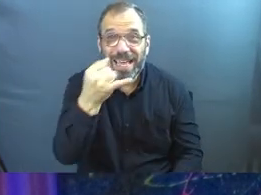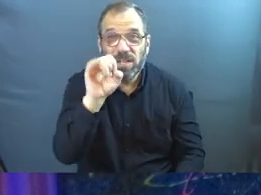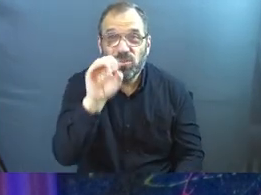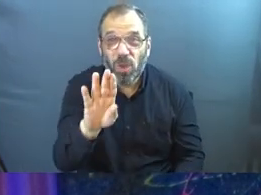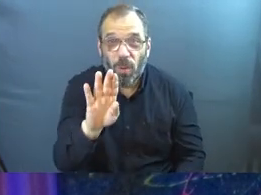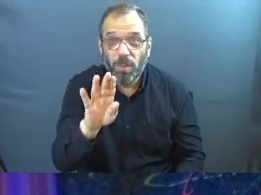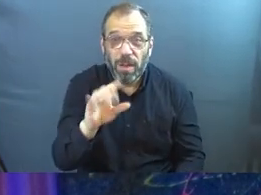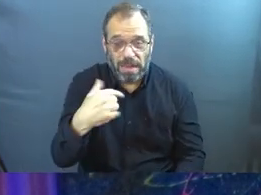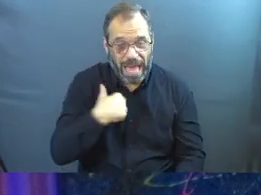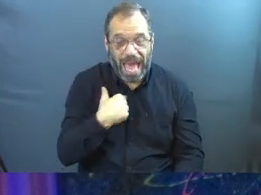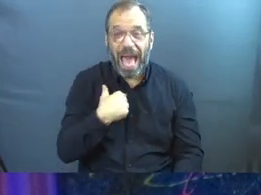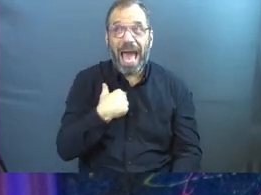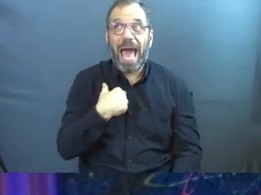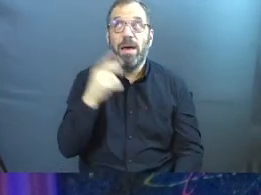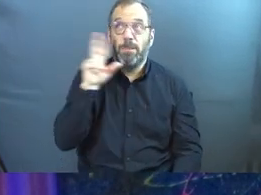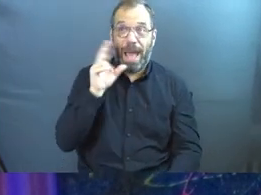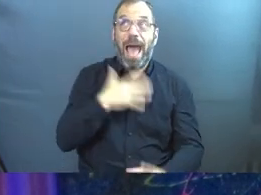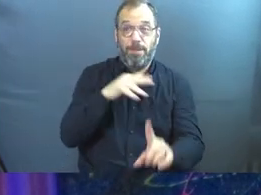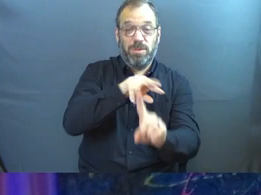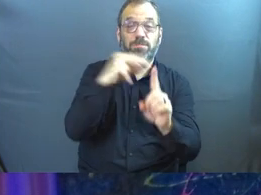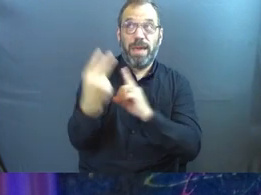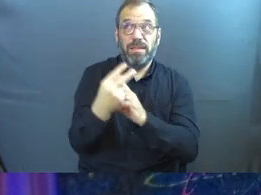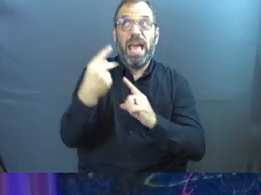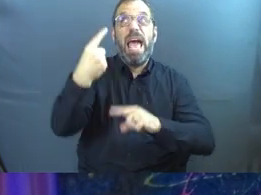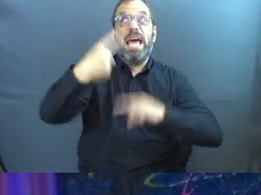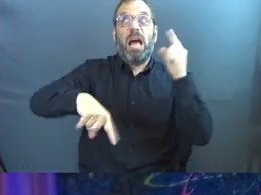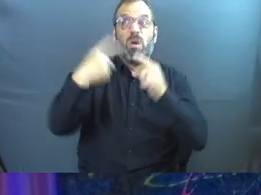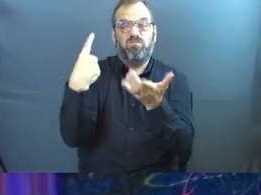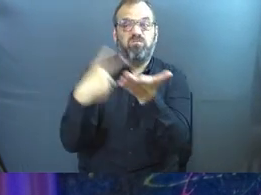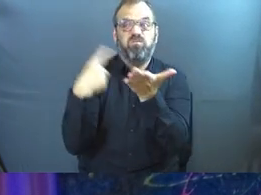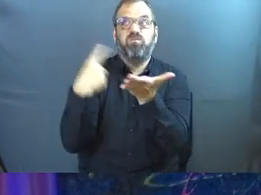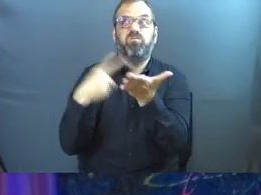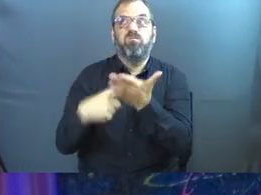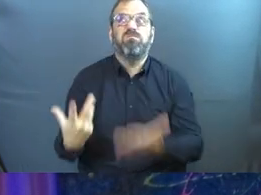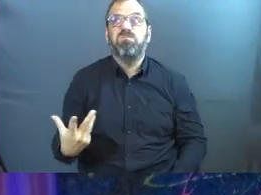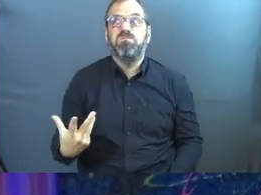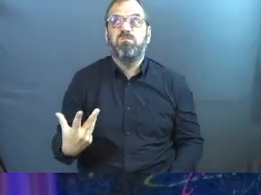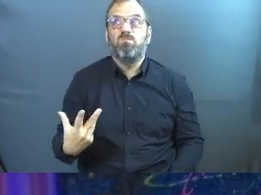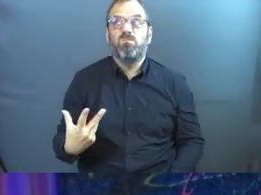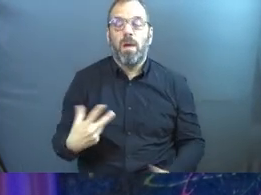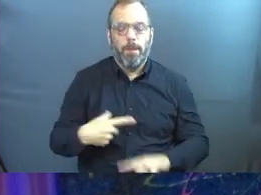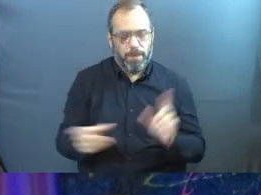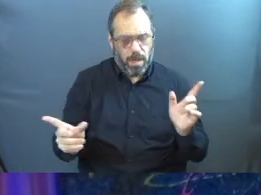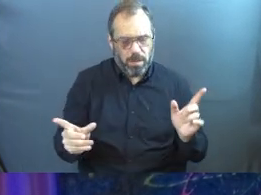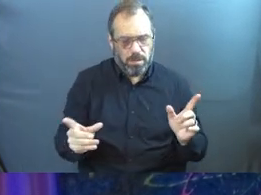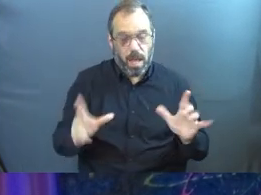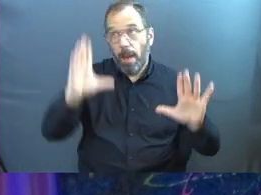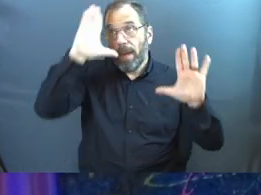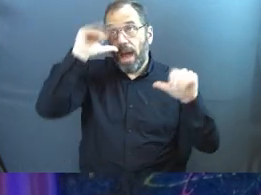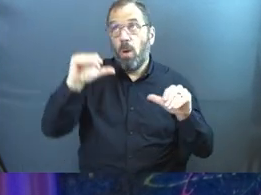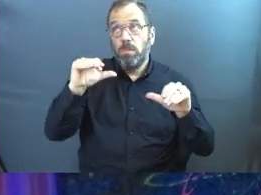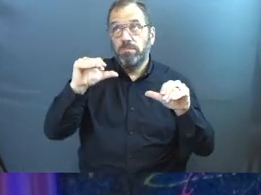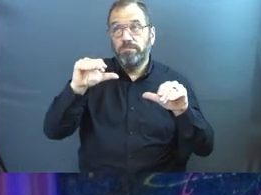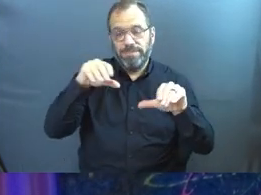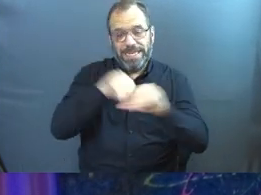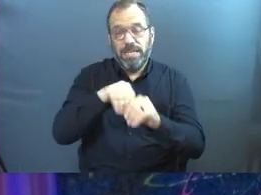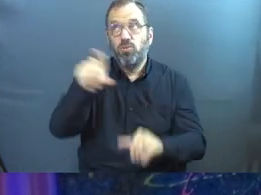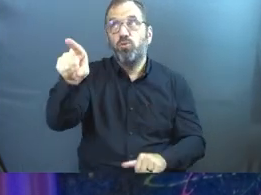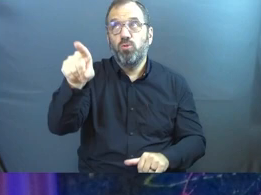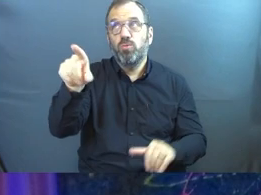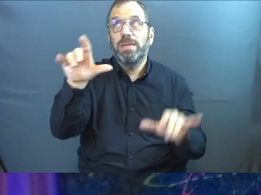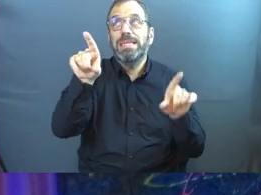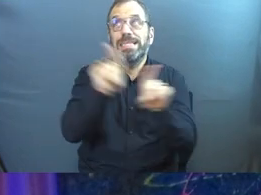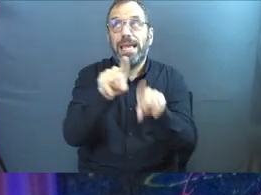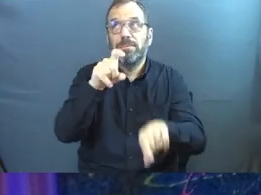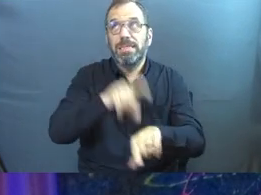He says, I've got a perspective here and I'm gonna argue. He's like, but my hope is in you at the same